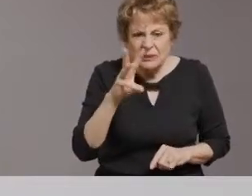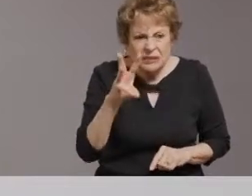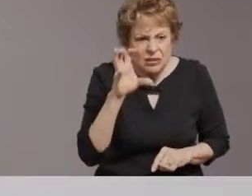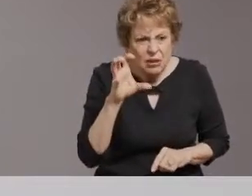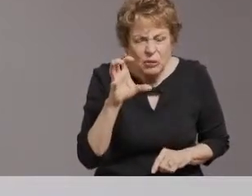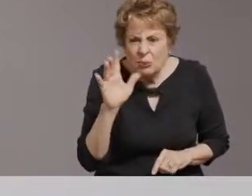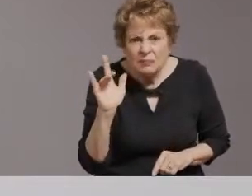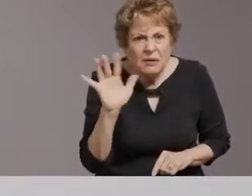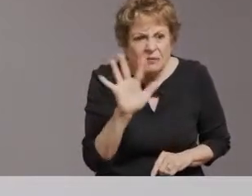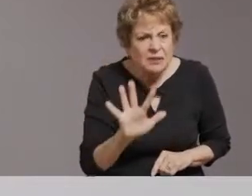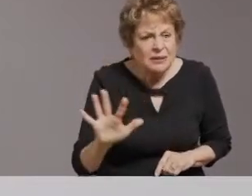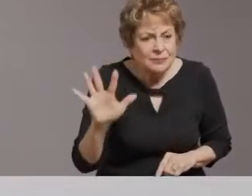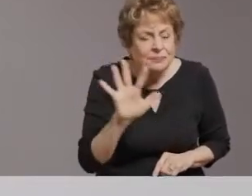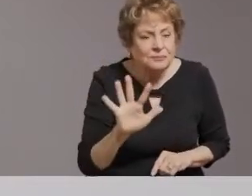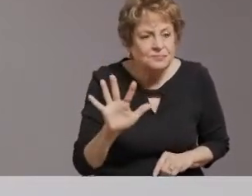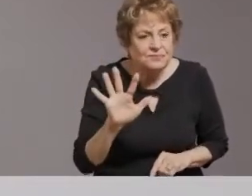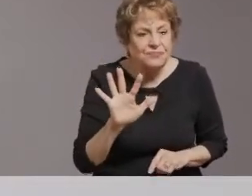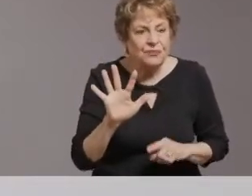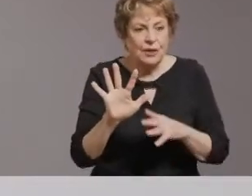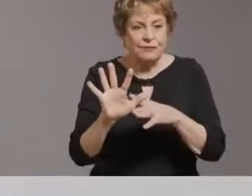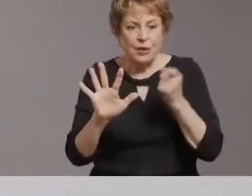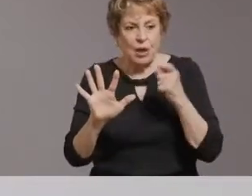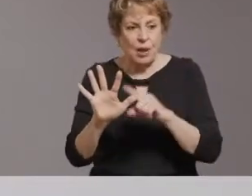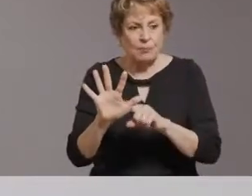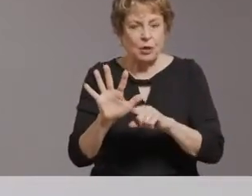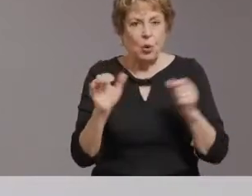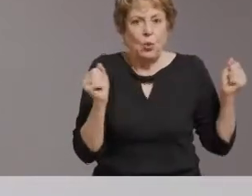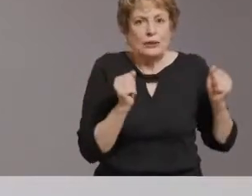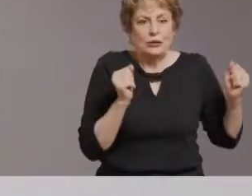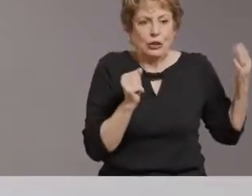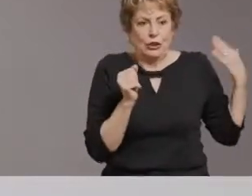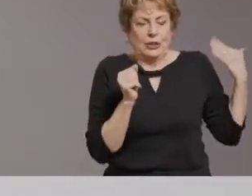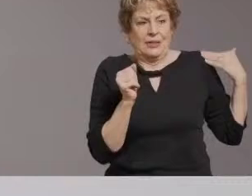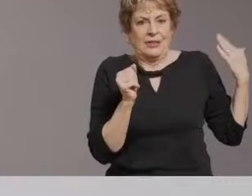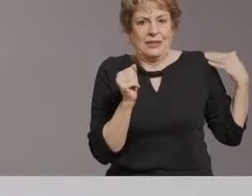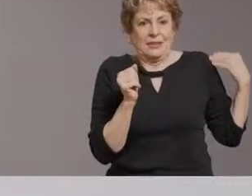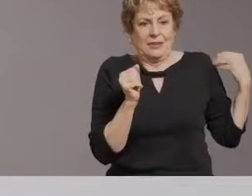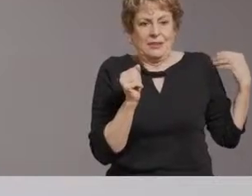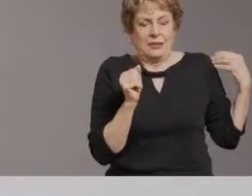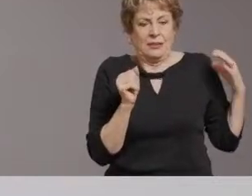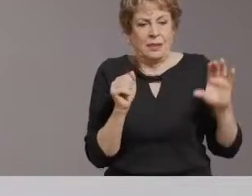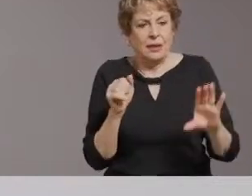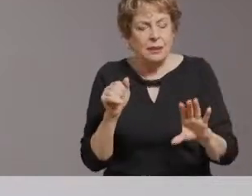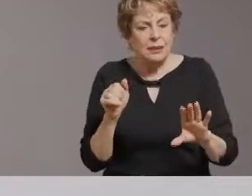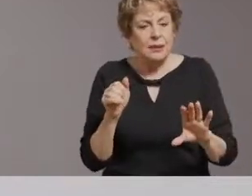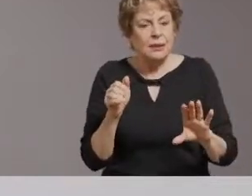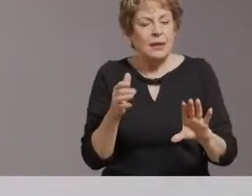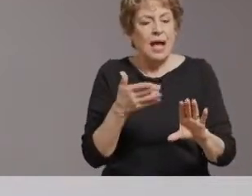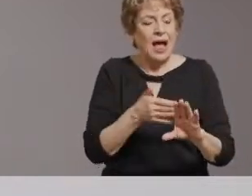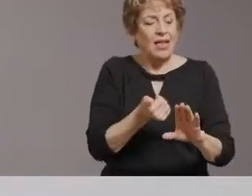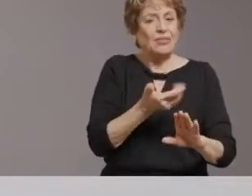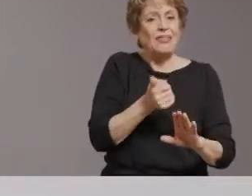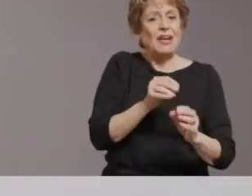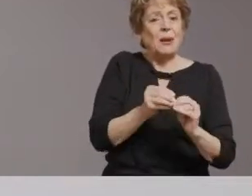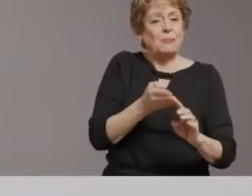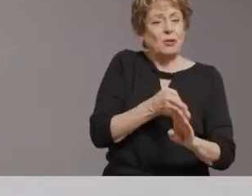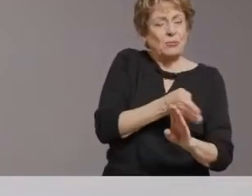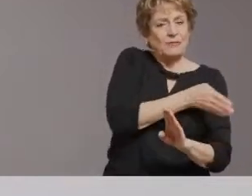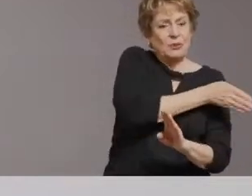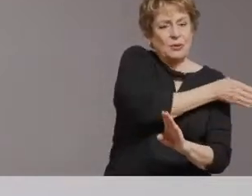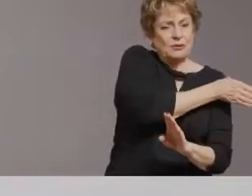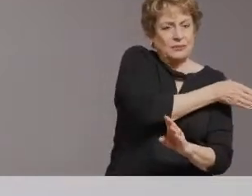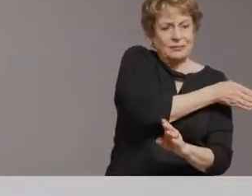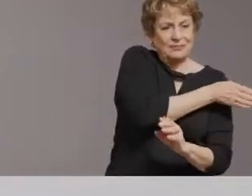cases, were from the winter peak, and then the remaining were before that. There weren't any that were recent in March or